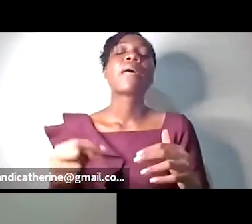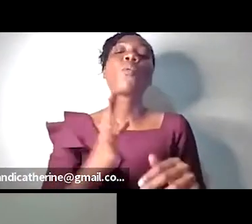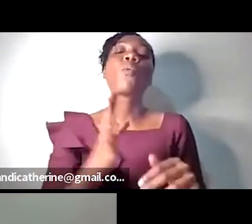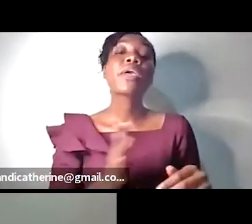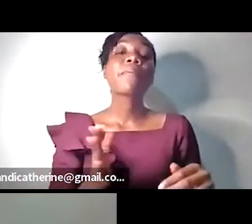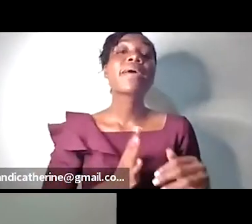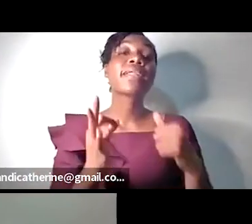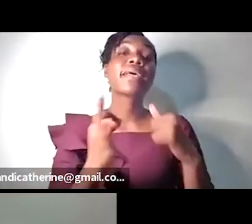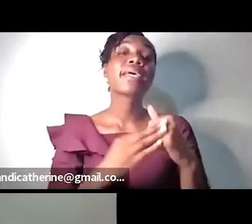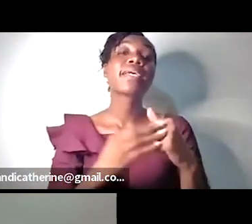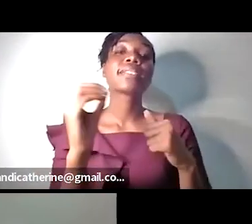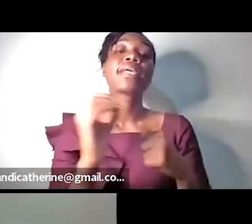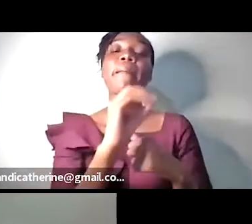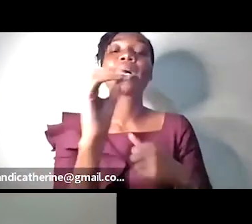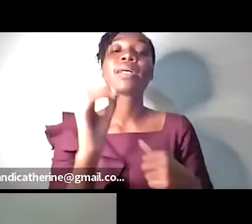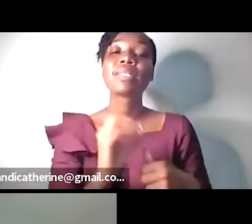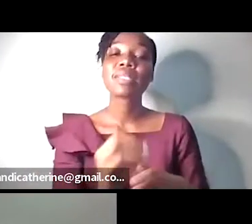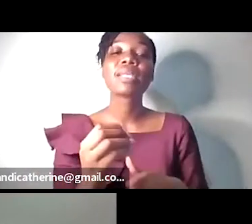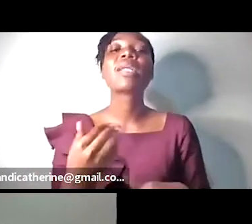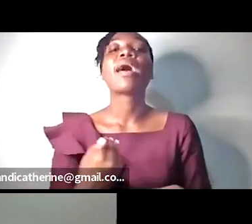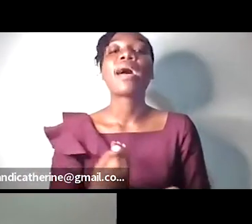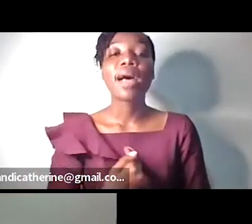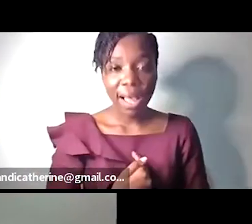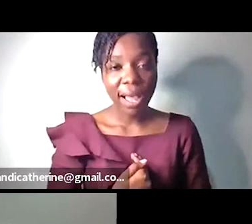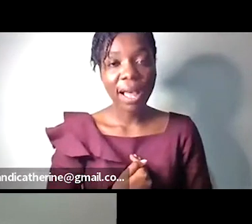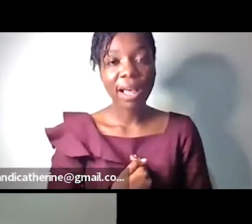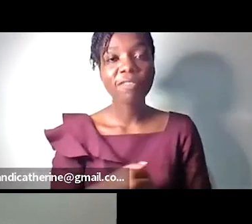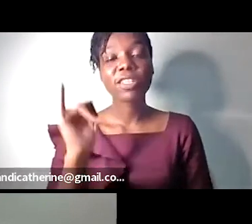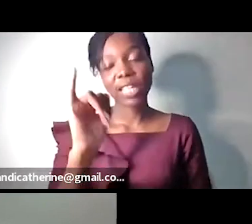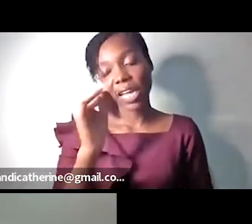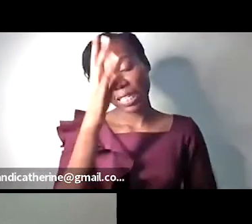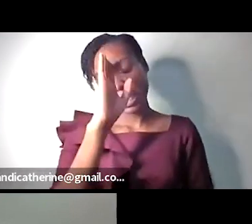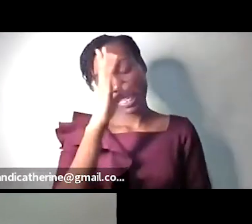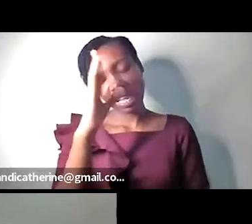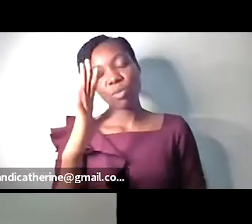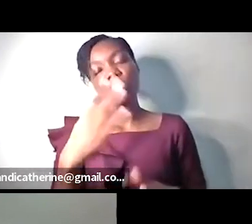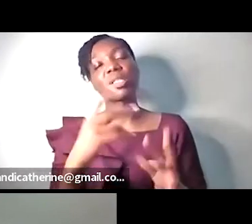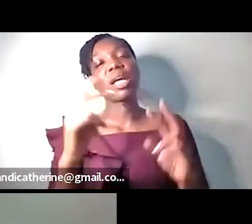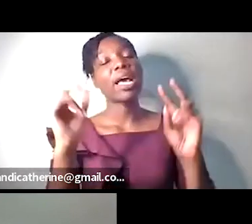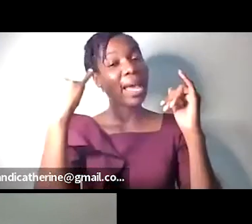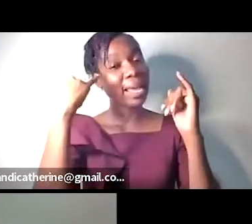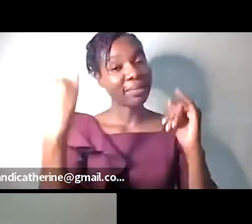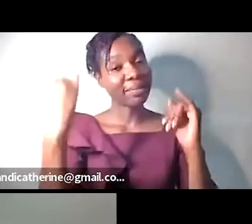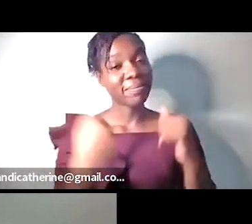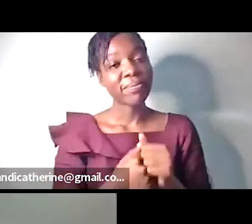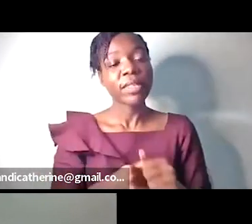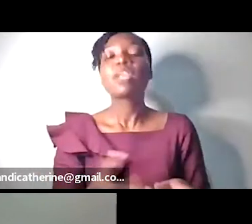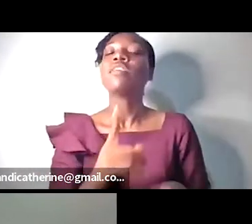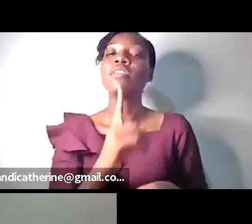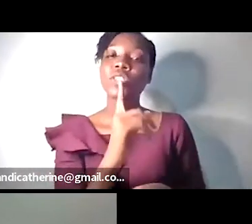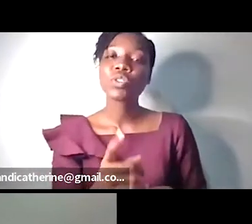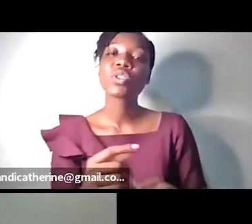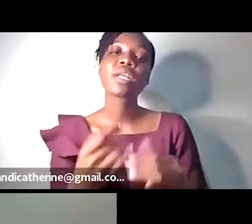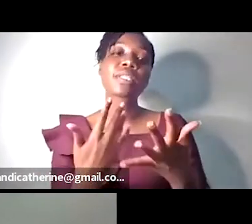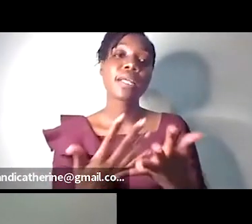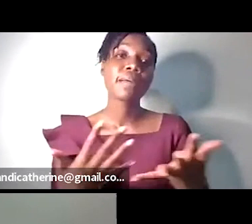have this imposter syndrome. Now, the thing about the imposter syndrome is that the name would